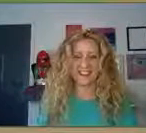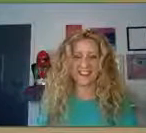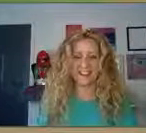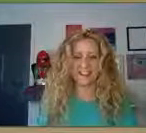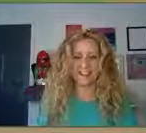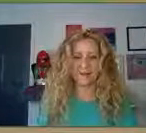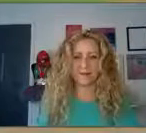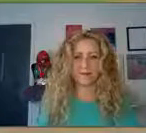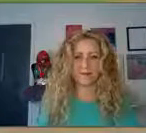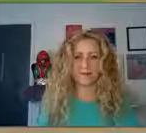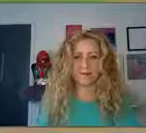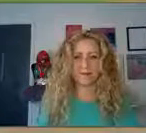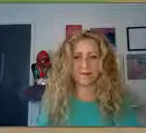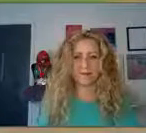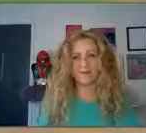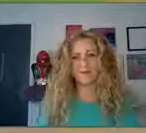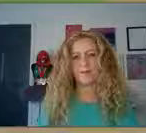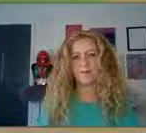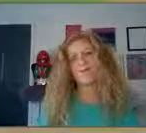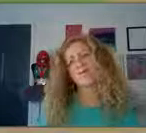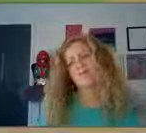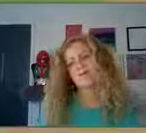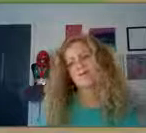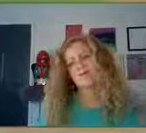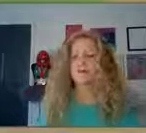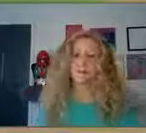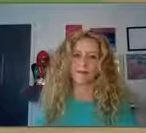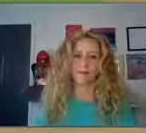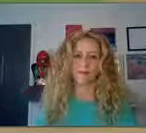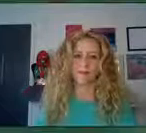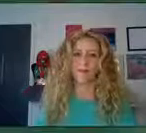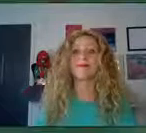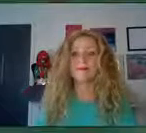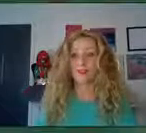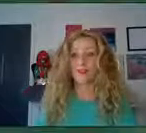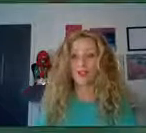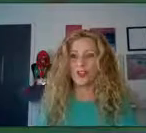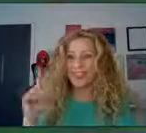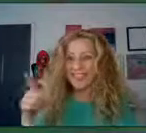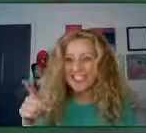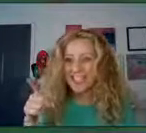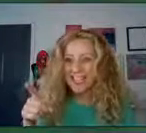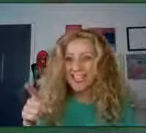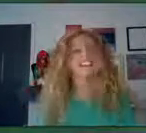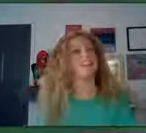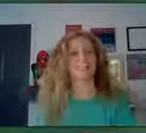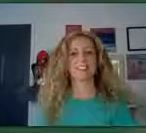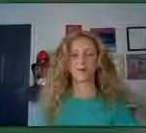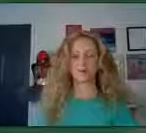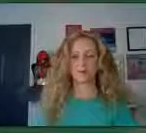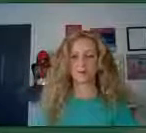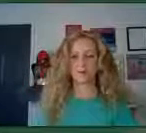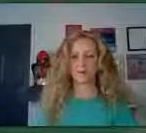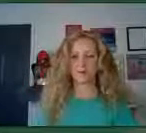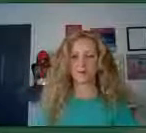Shine, how am I ever going to find out how to love like Jesus? Let's look in the Bible. Good idea! God's book for